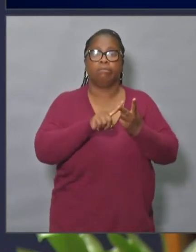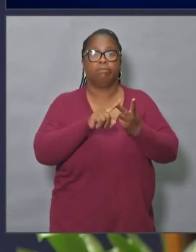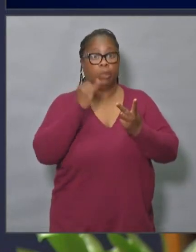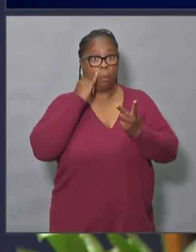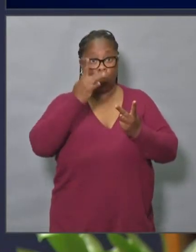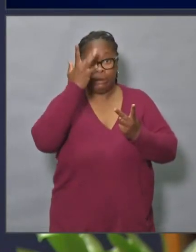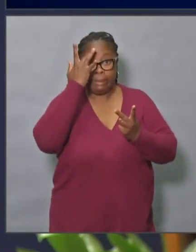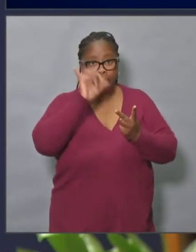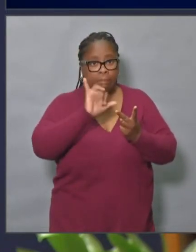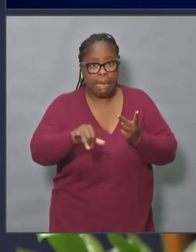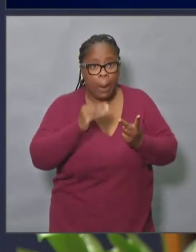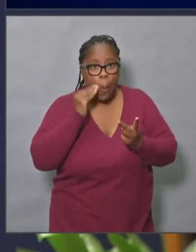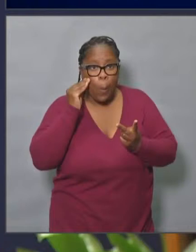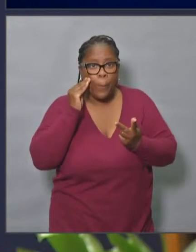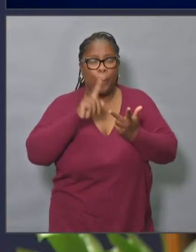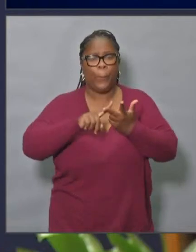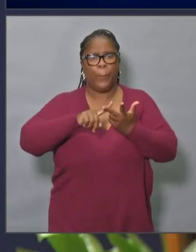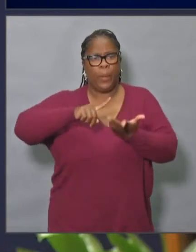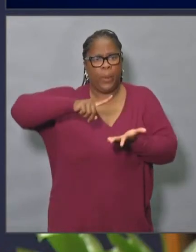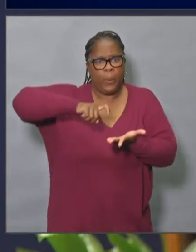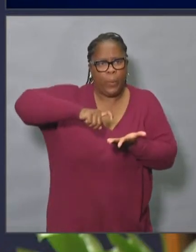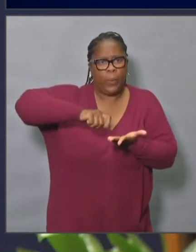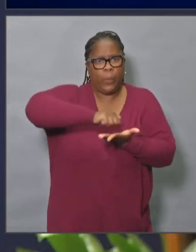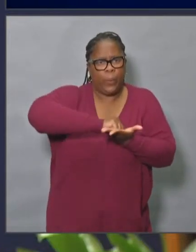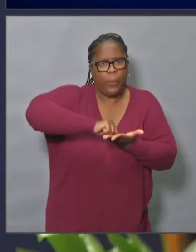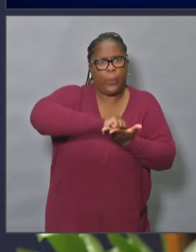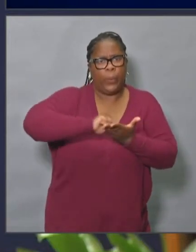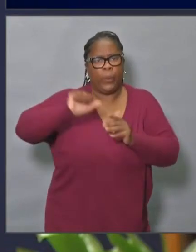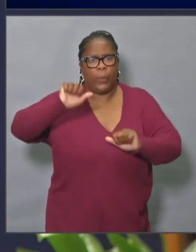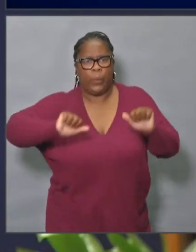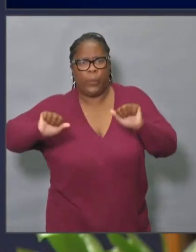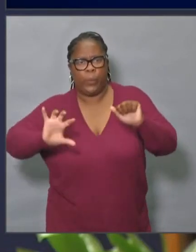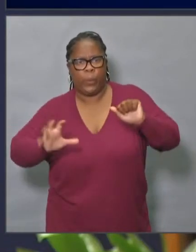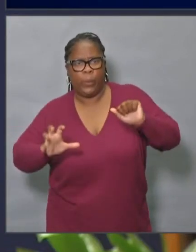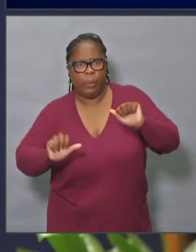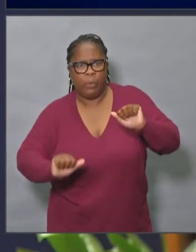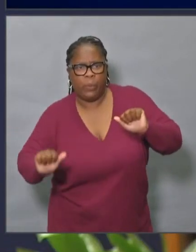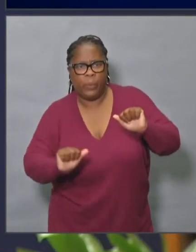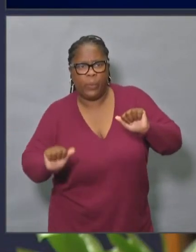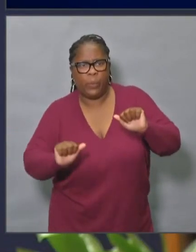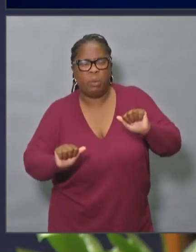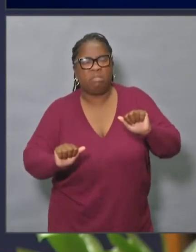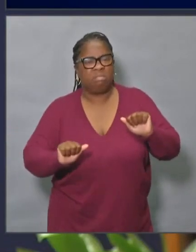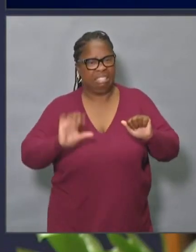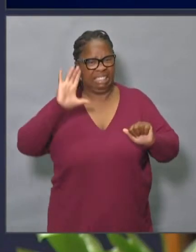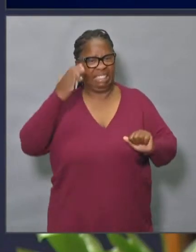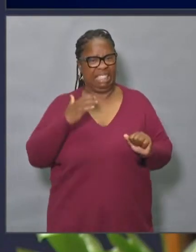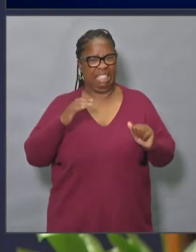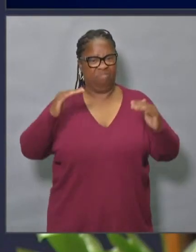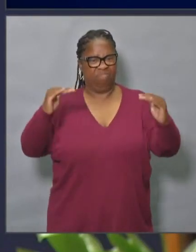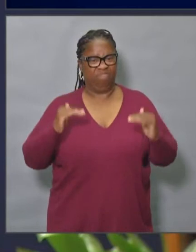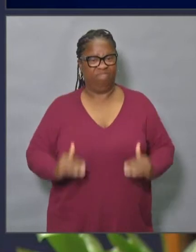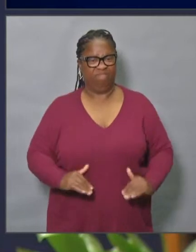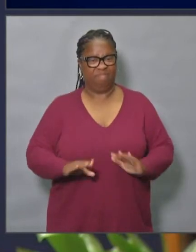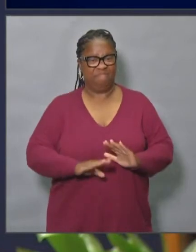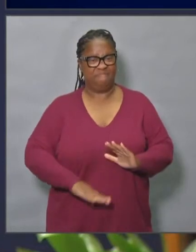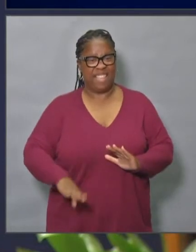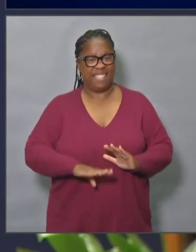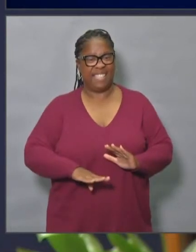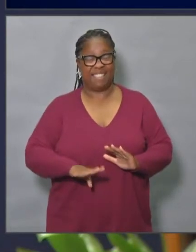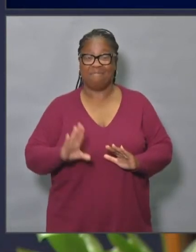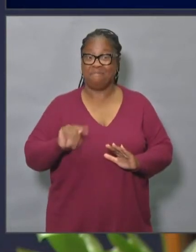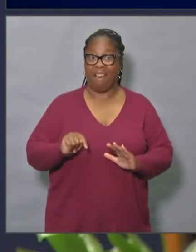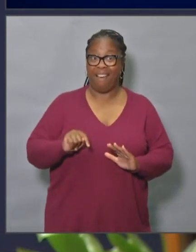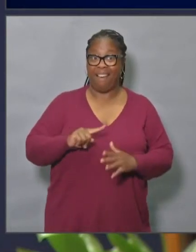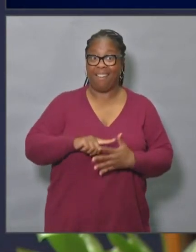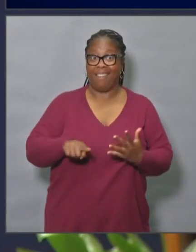surfaces. These measures sound very unsophisticated, but they work. And when they are all used together, they are the